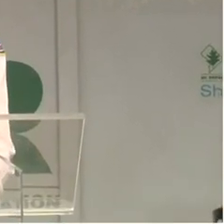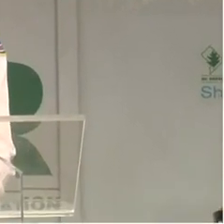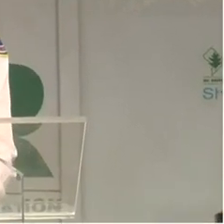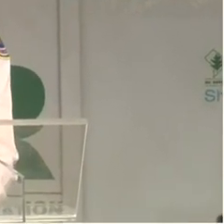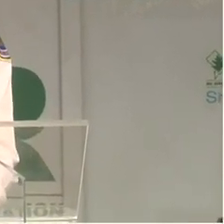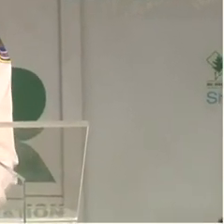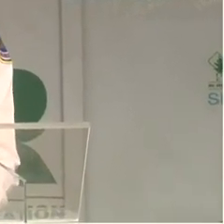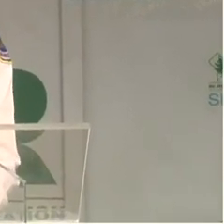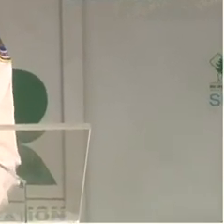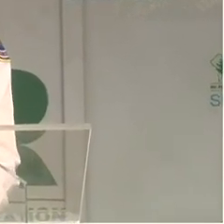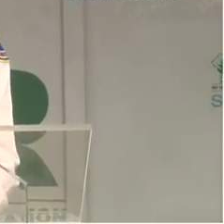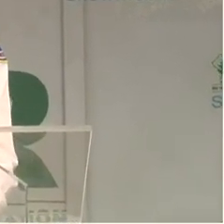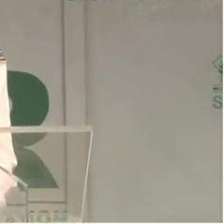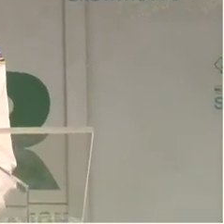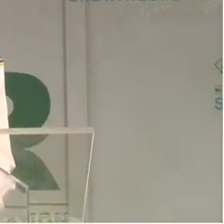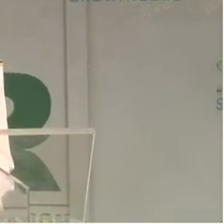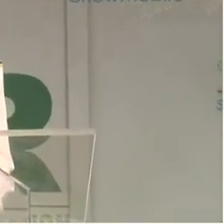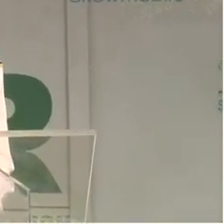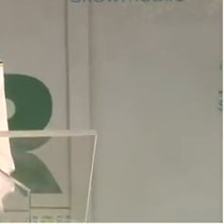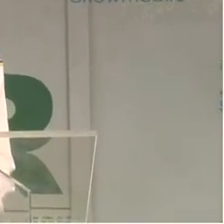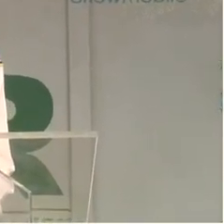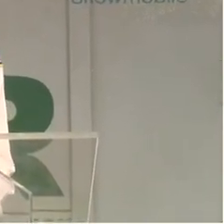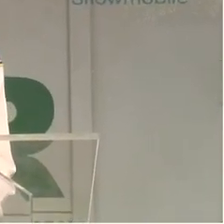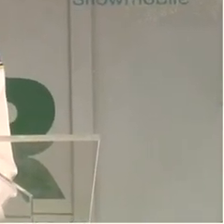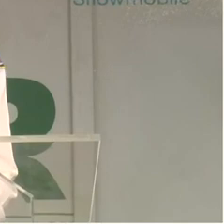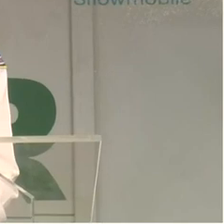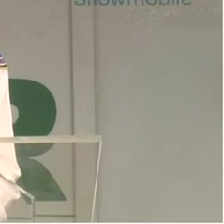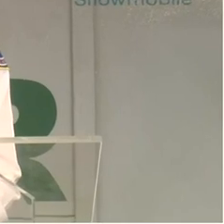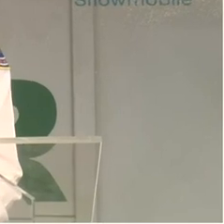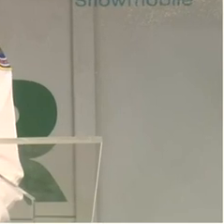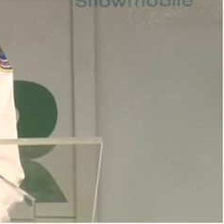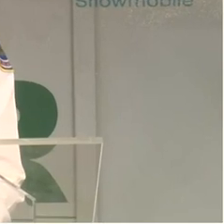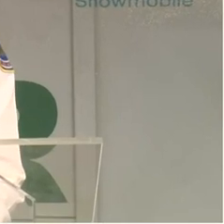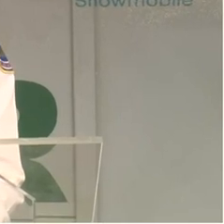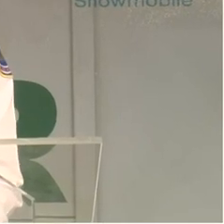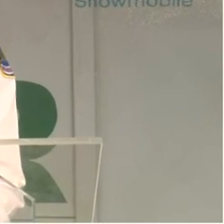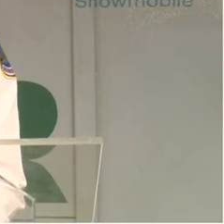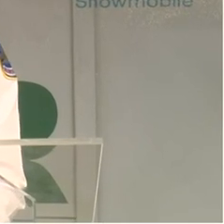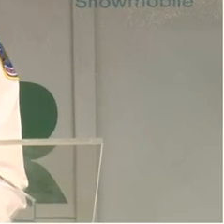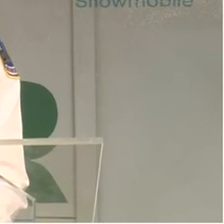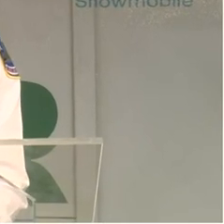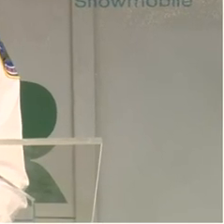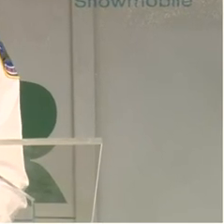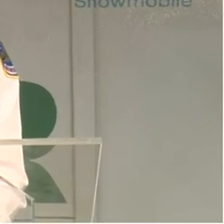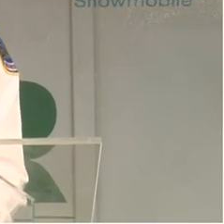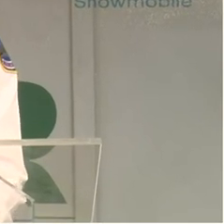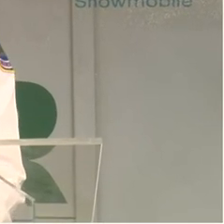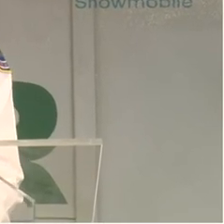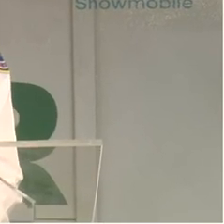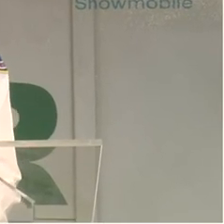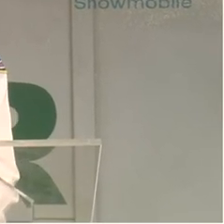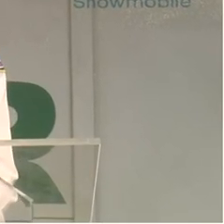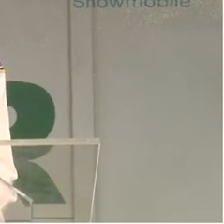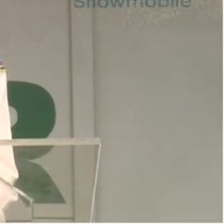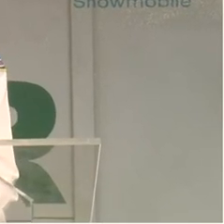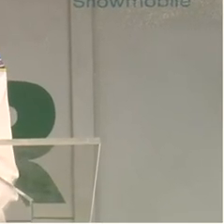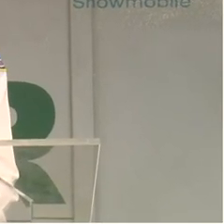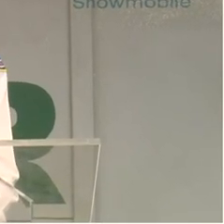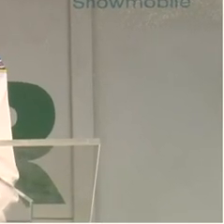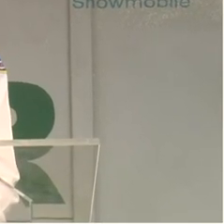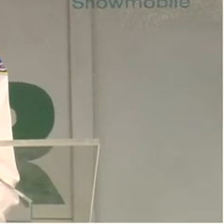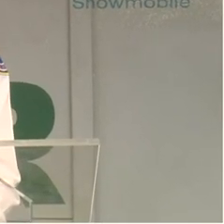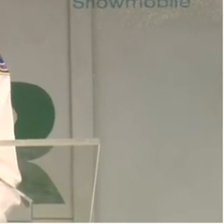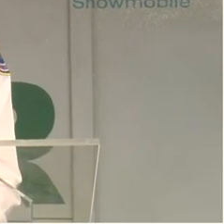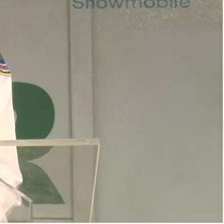Metropolitan Police Department here in Washington, D.C. Thank you all for being here tonight on this special occasion, the 40th anniversary